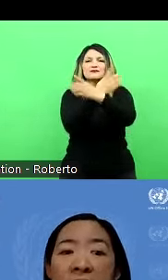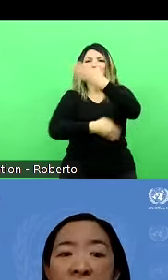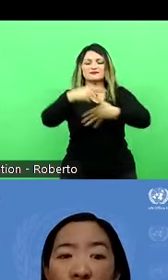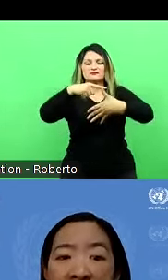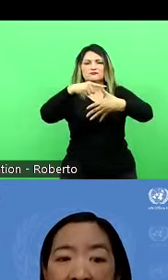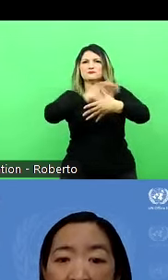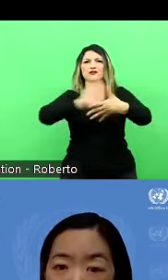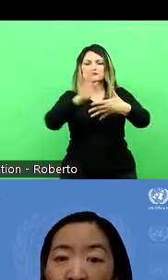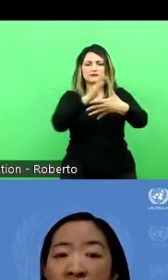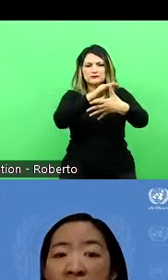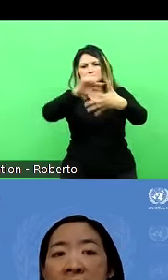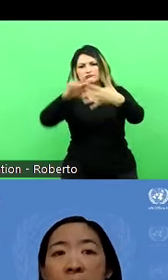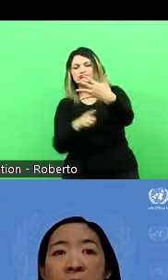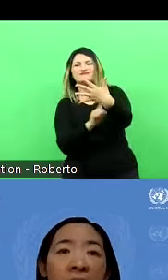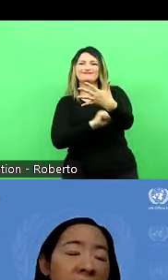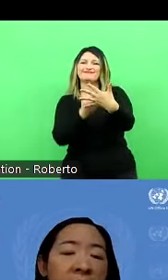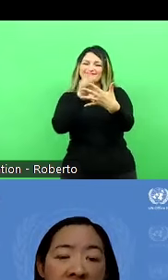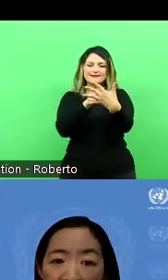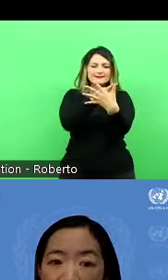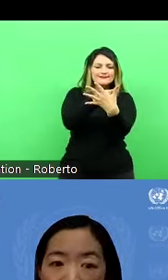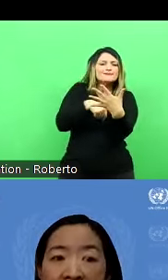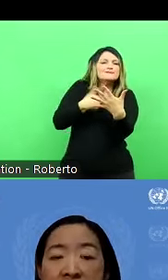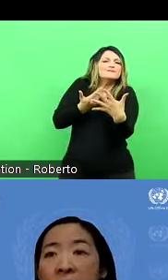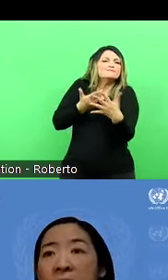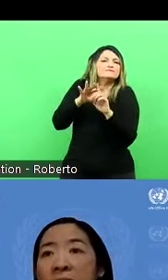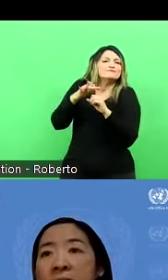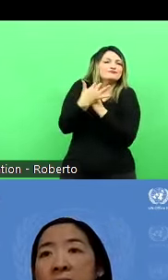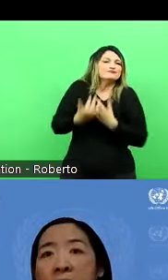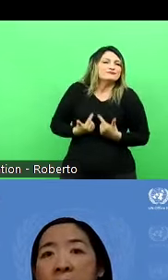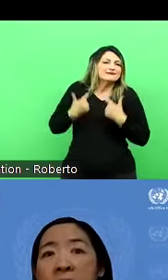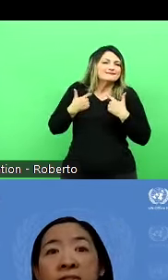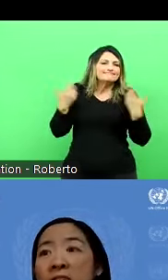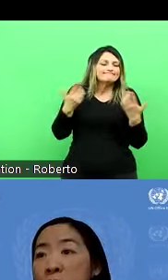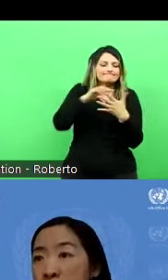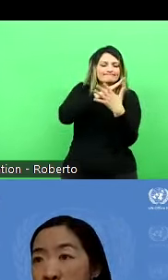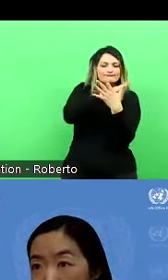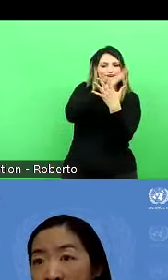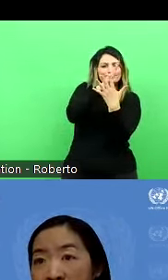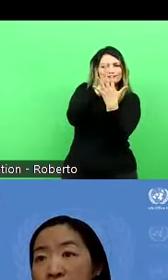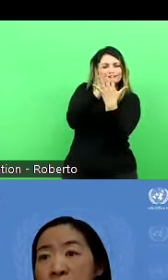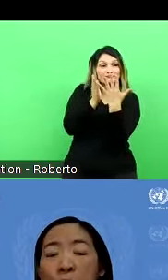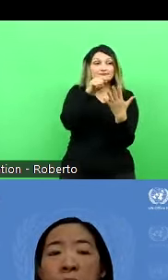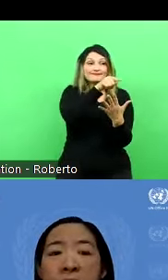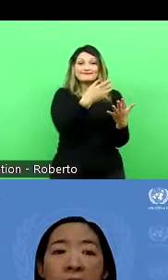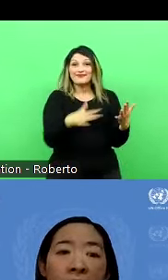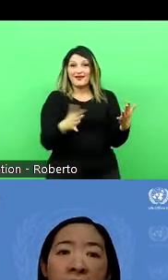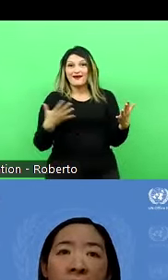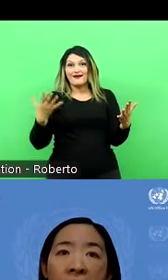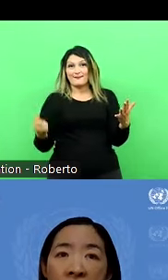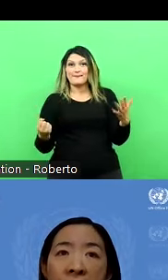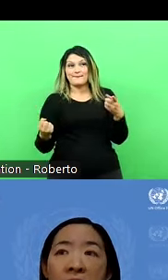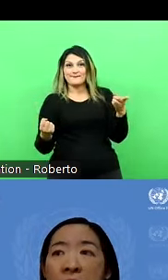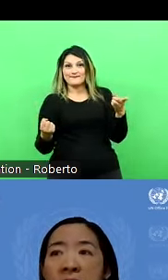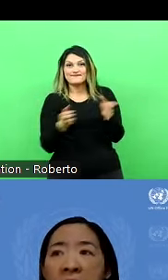in 2022, and it has been piloted in many of the cities, and currently it's available for free through this website